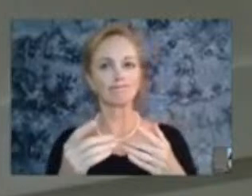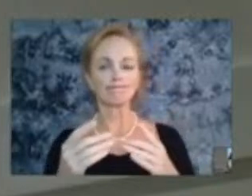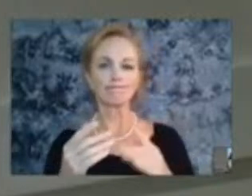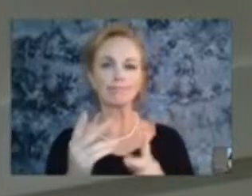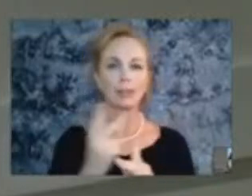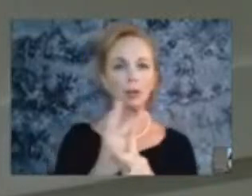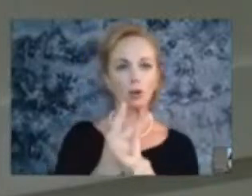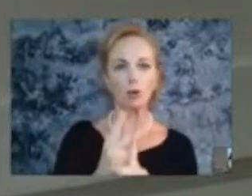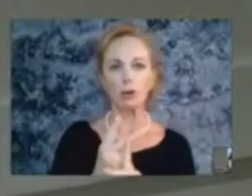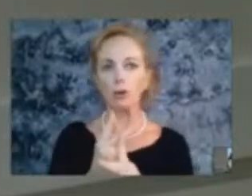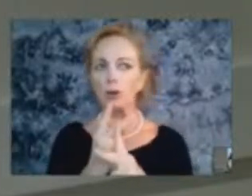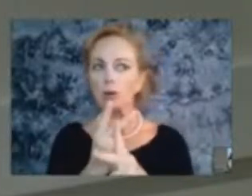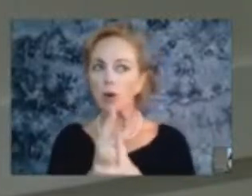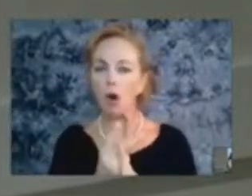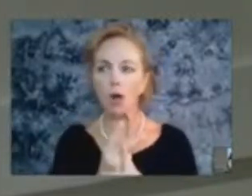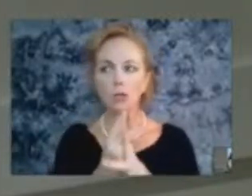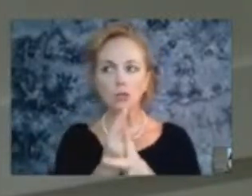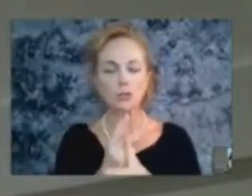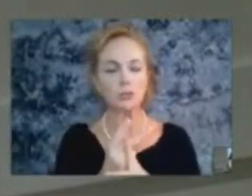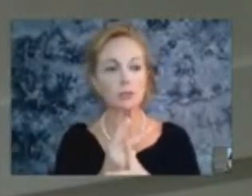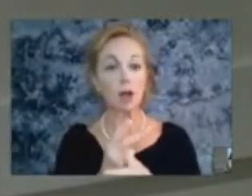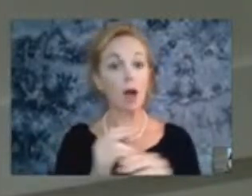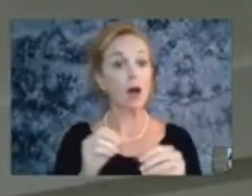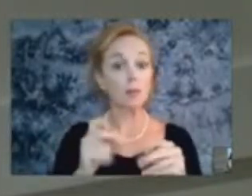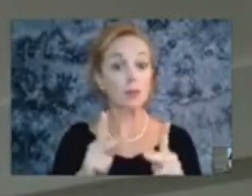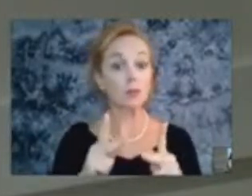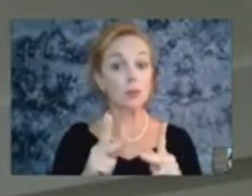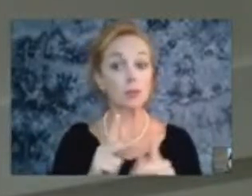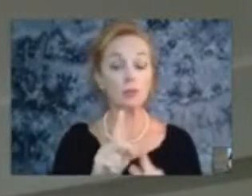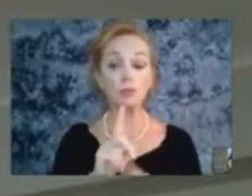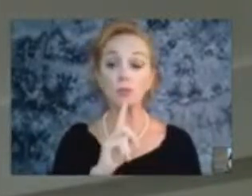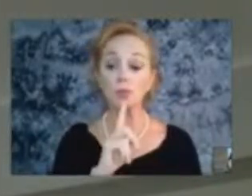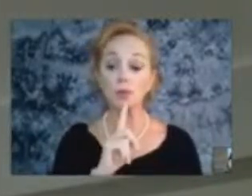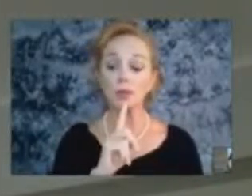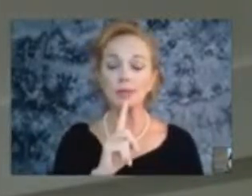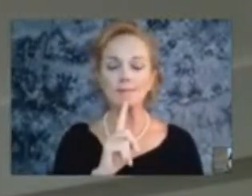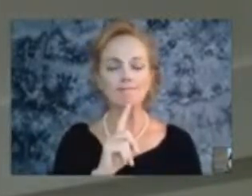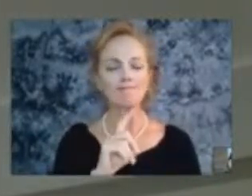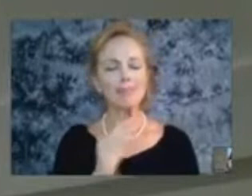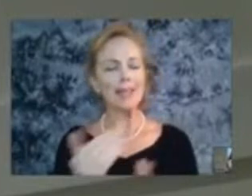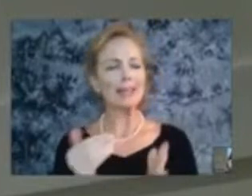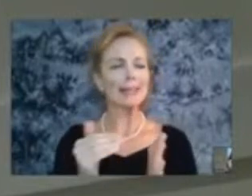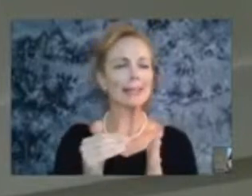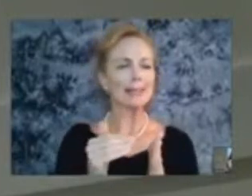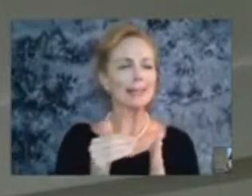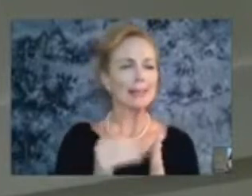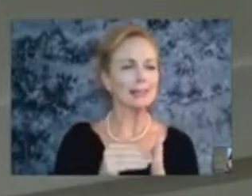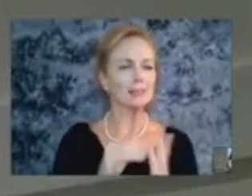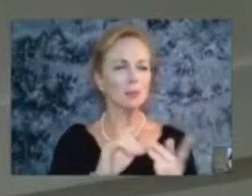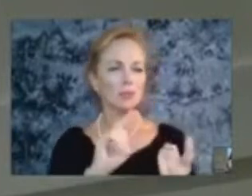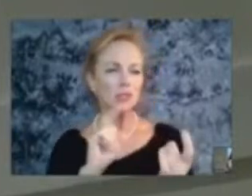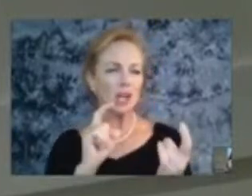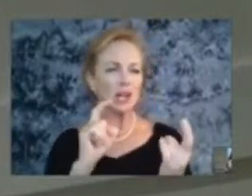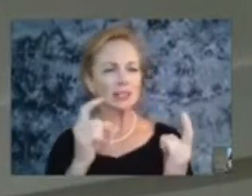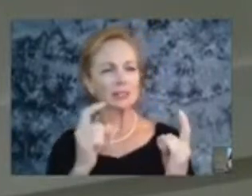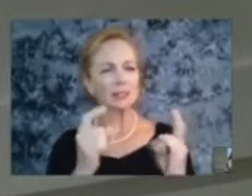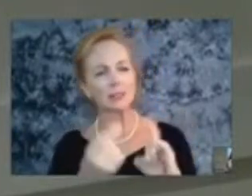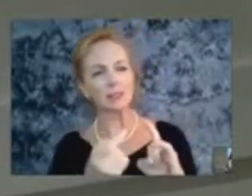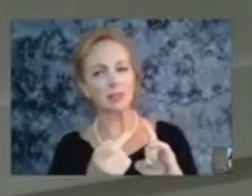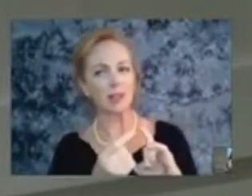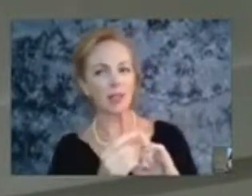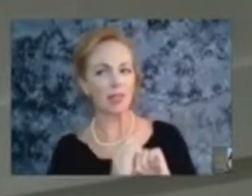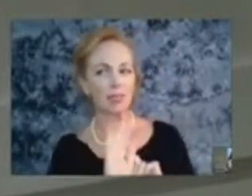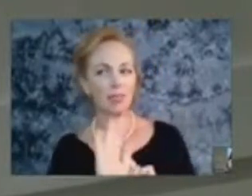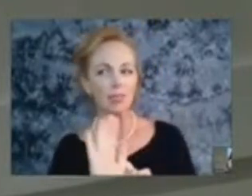caution and an opportunity to reassess, readjust their attitude